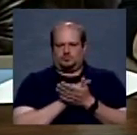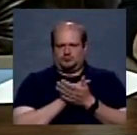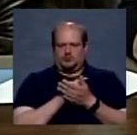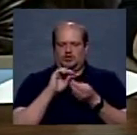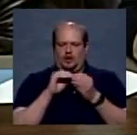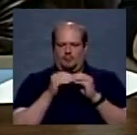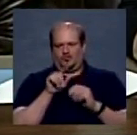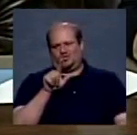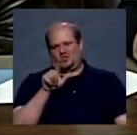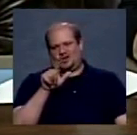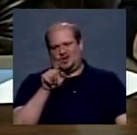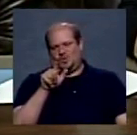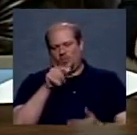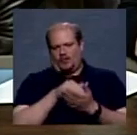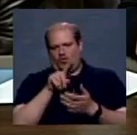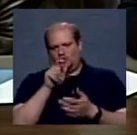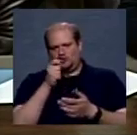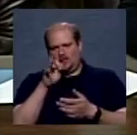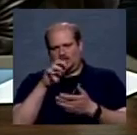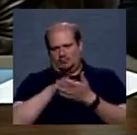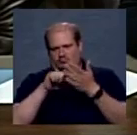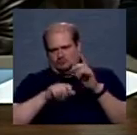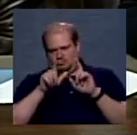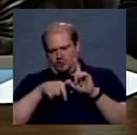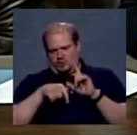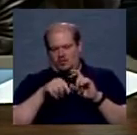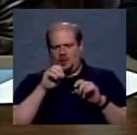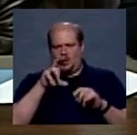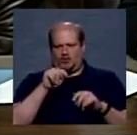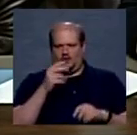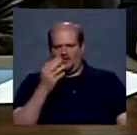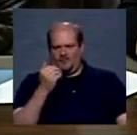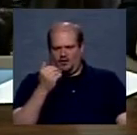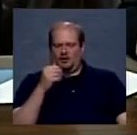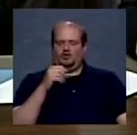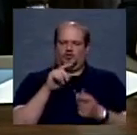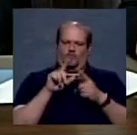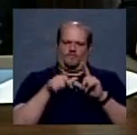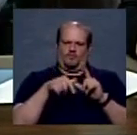number 21,119 of October the 5th, 2015, and